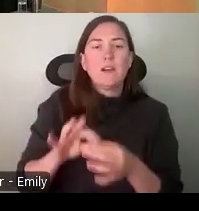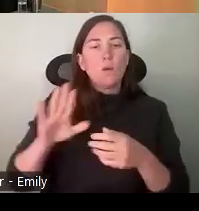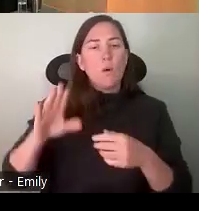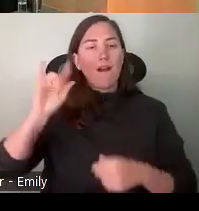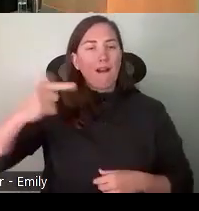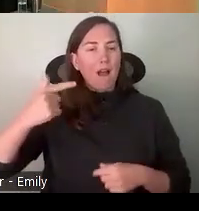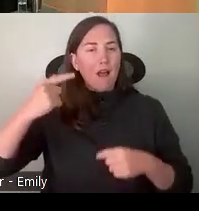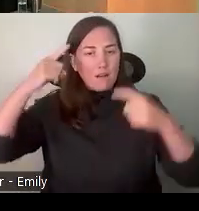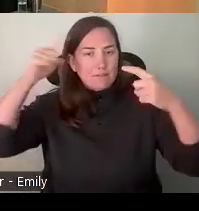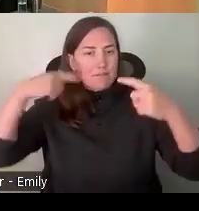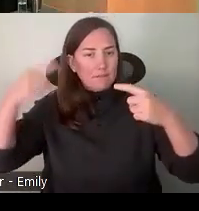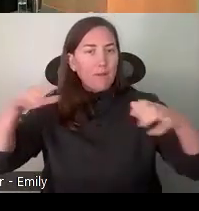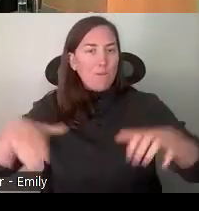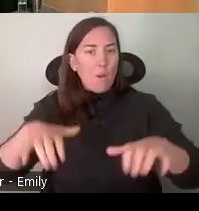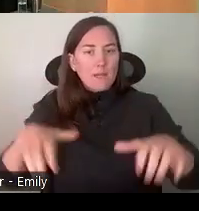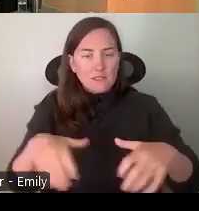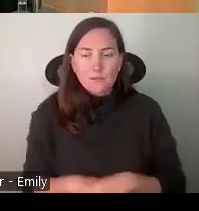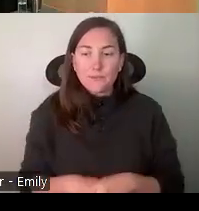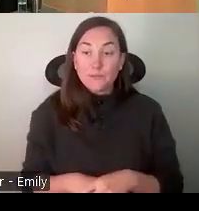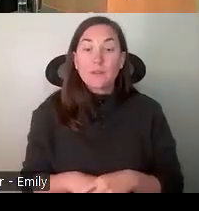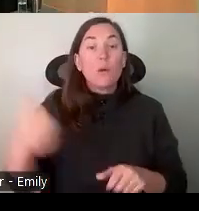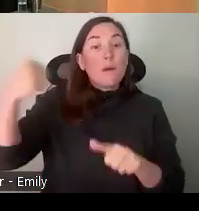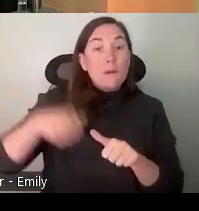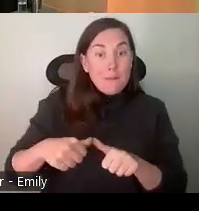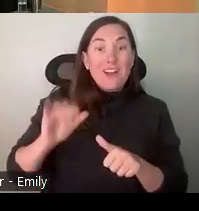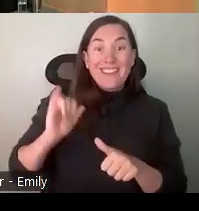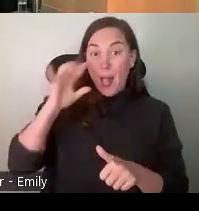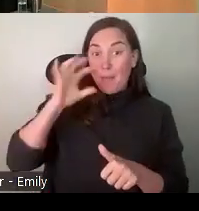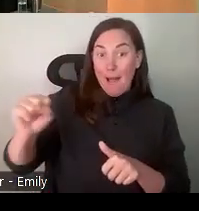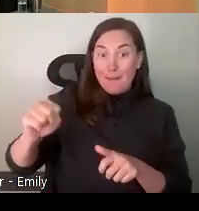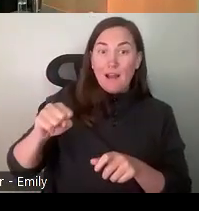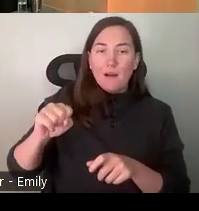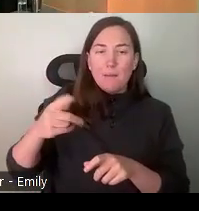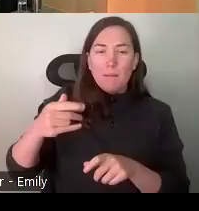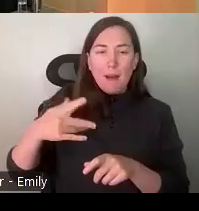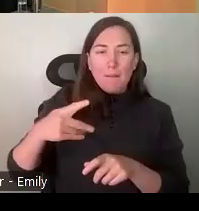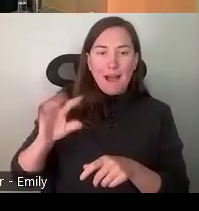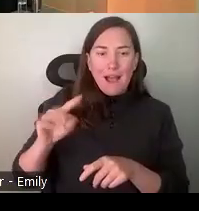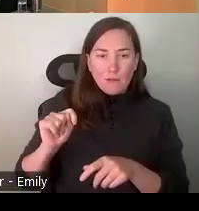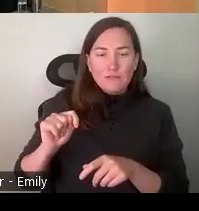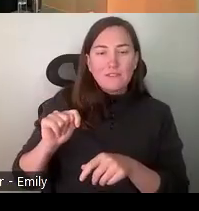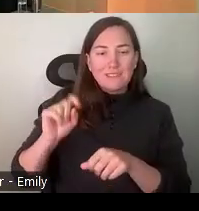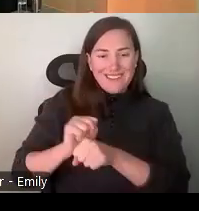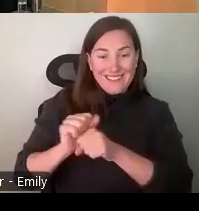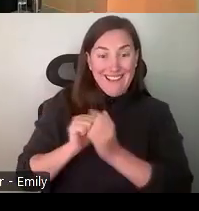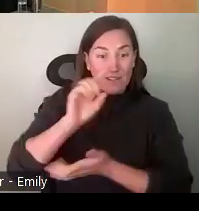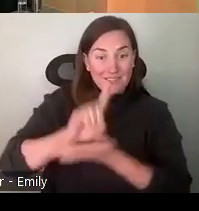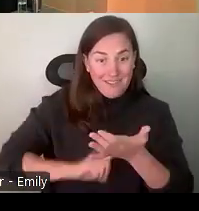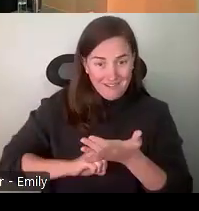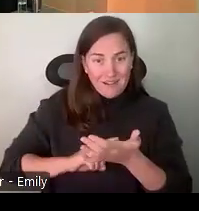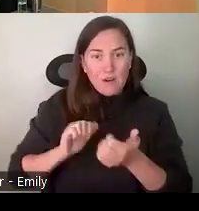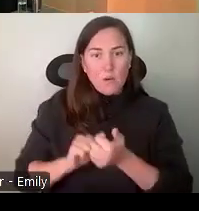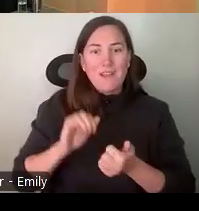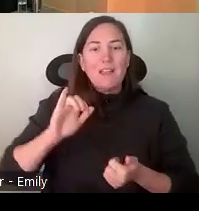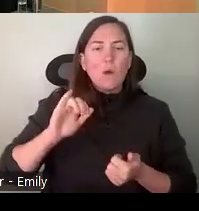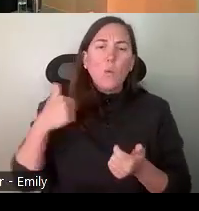recall that we designed our perceptual pop-out task with the cognitive impairments in schizophrenia